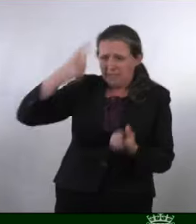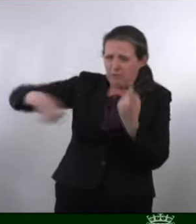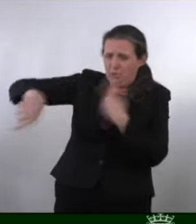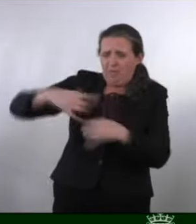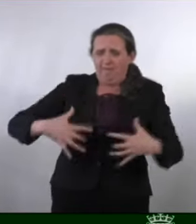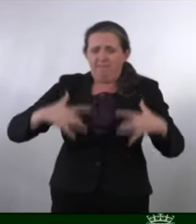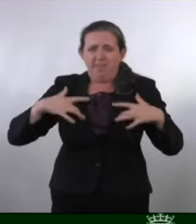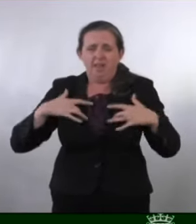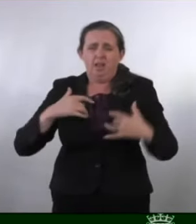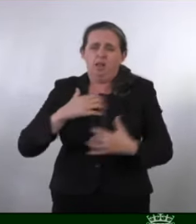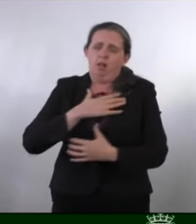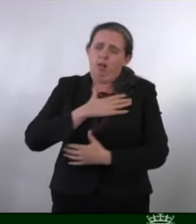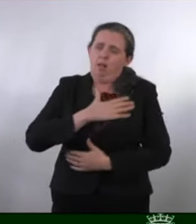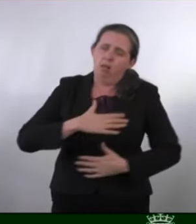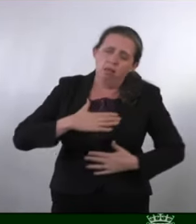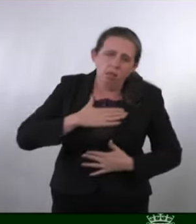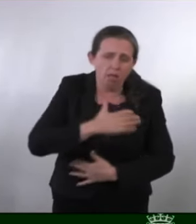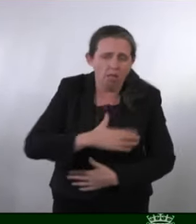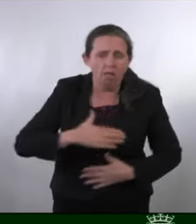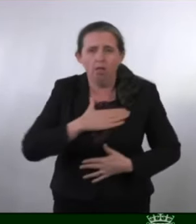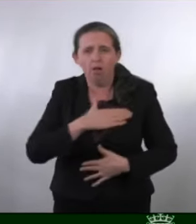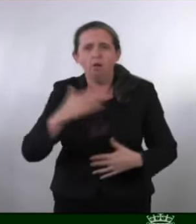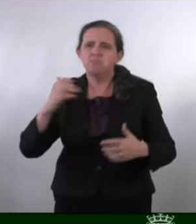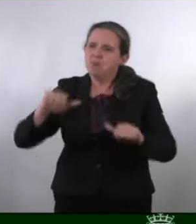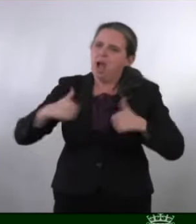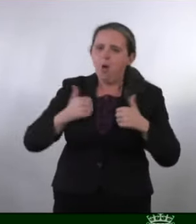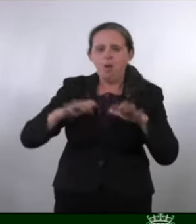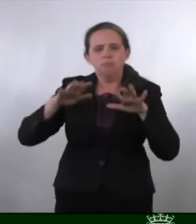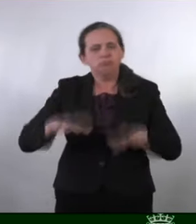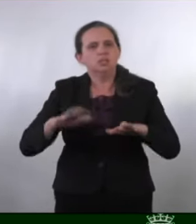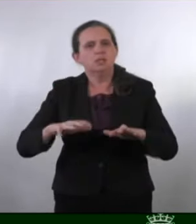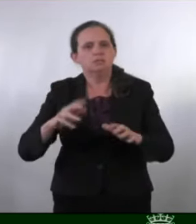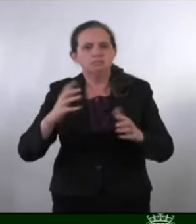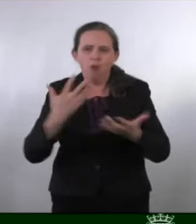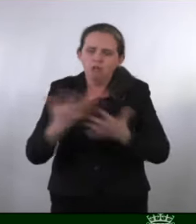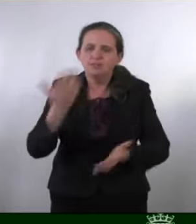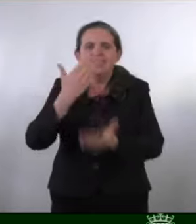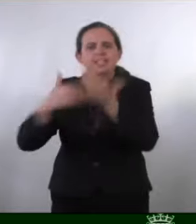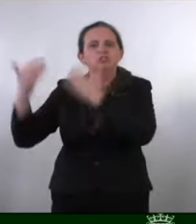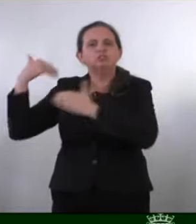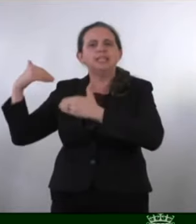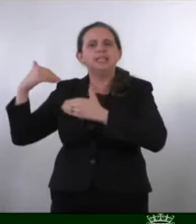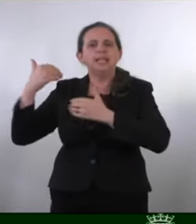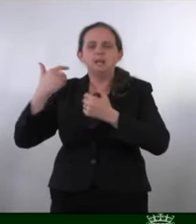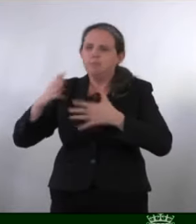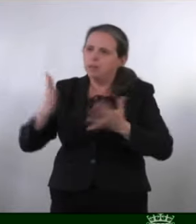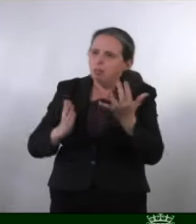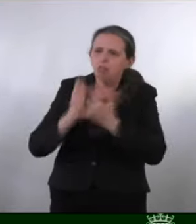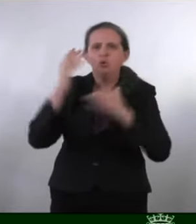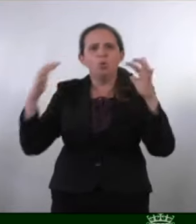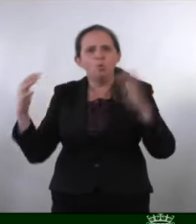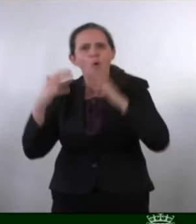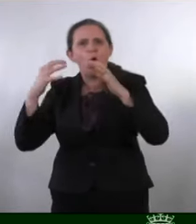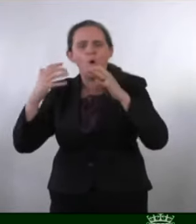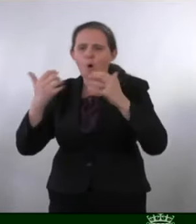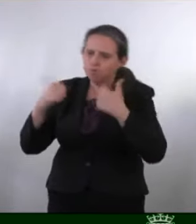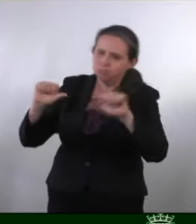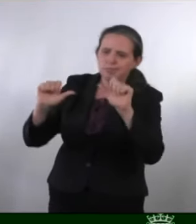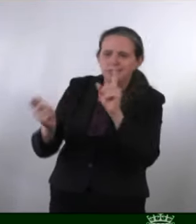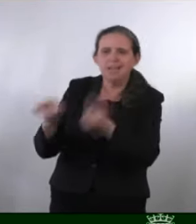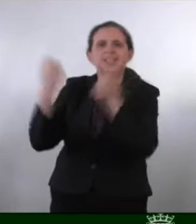has risen to every previous trial, so it has responded this time, and I am deeply